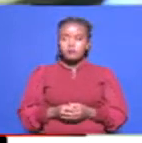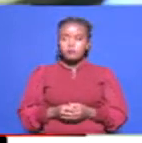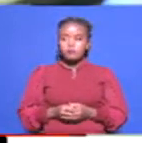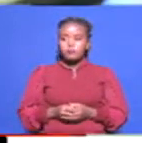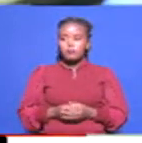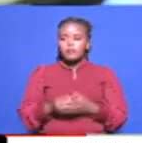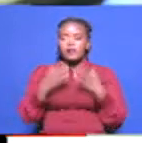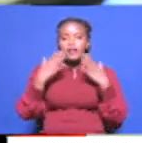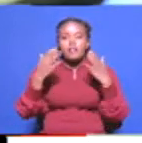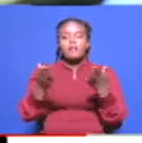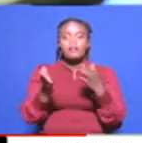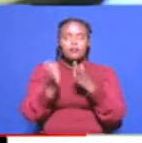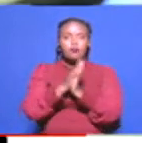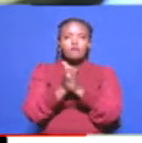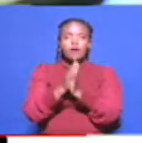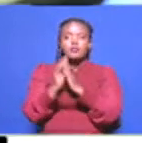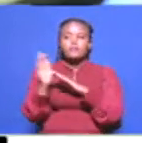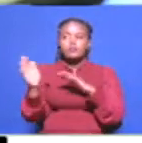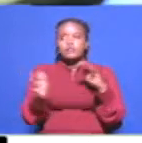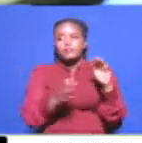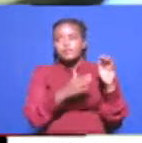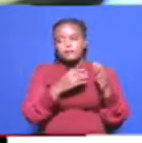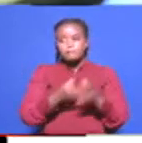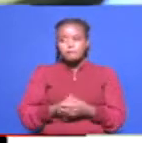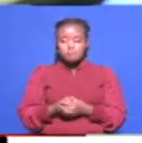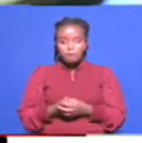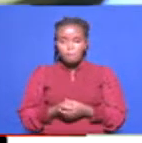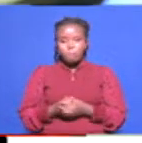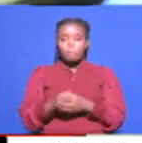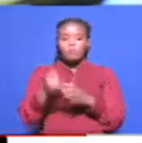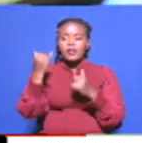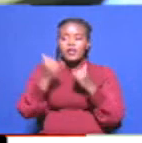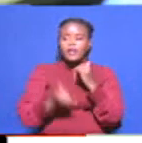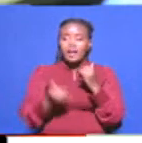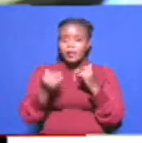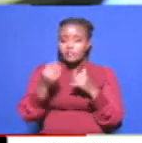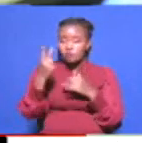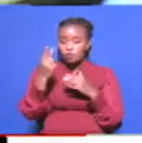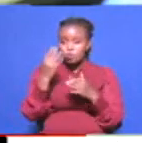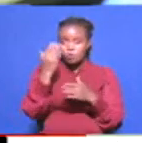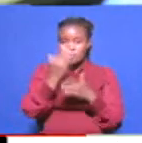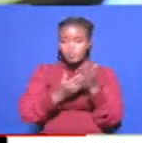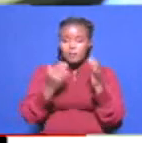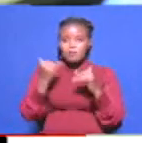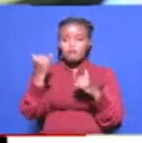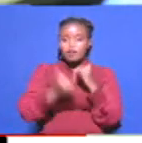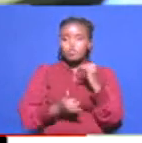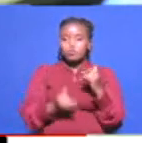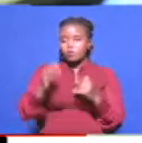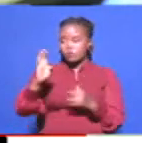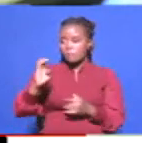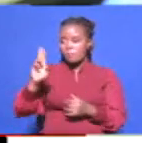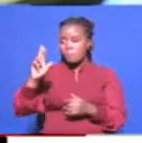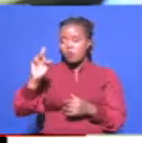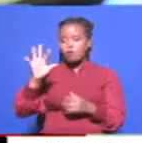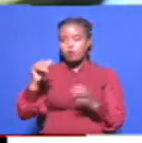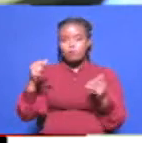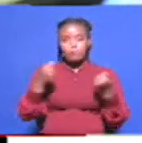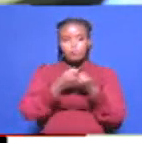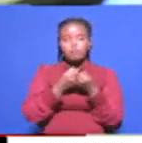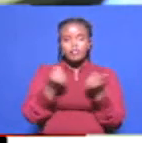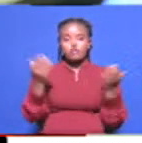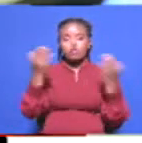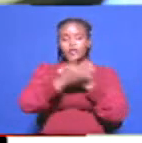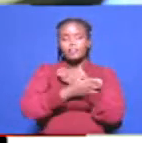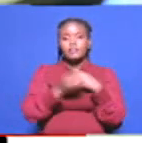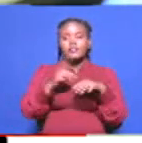Thank you, Wahome, for that report. Now, finally, the last two semi-final slots of the UEFA Champions League will be filled tonight when Manchester City